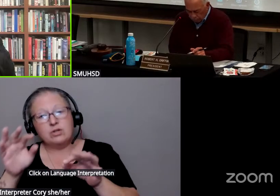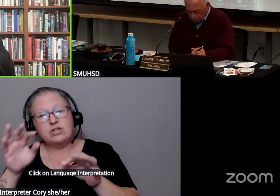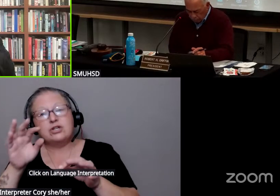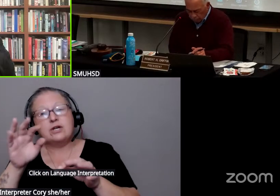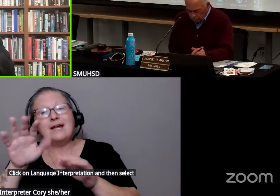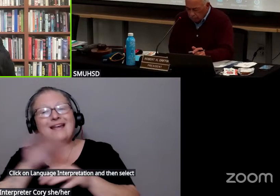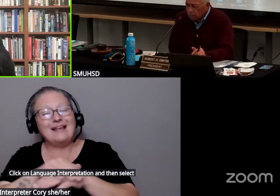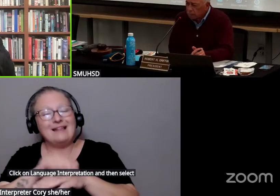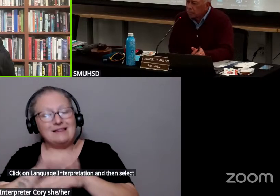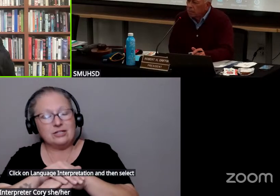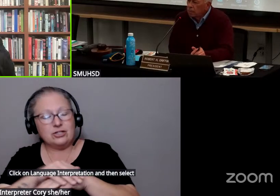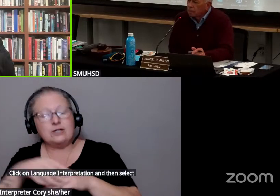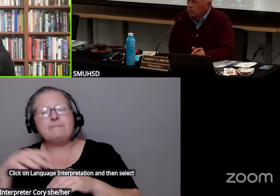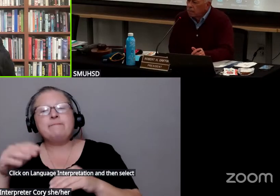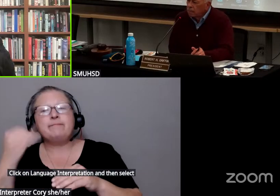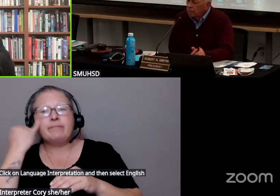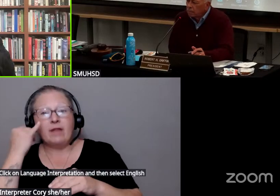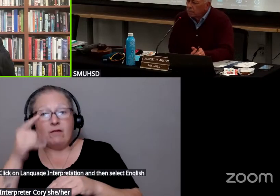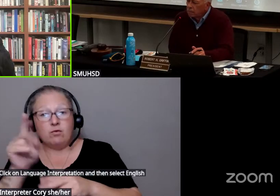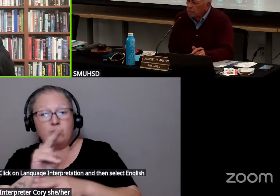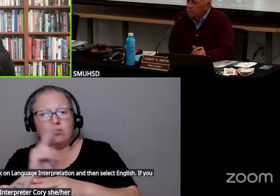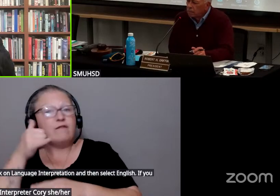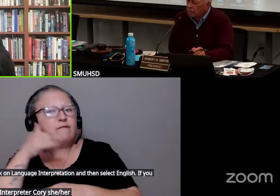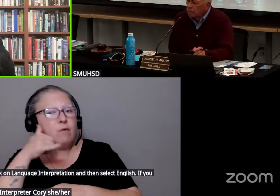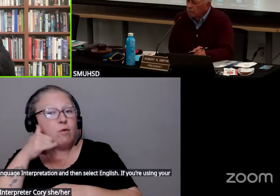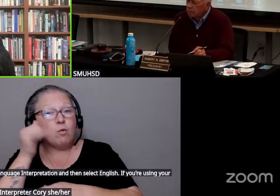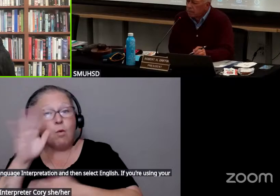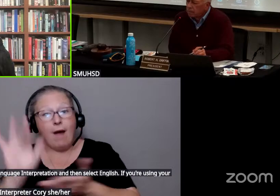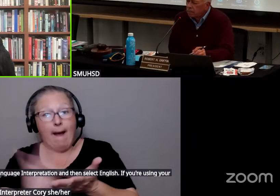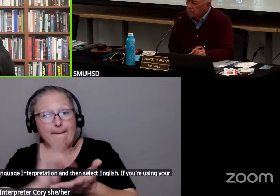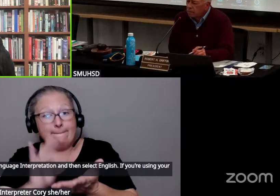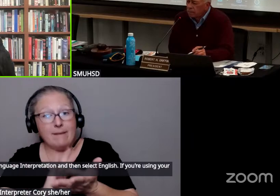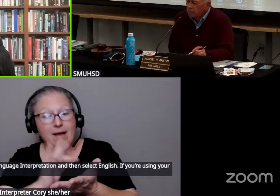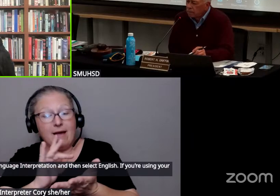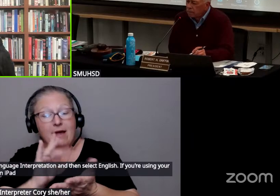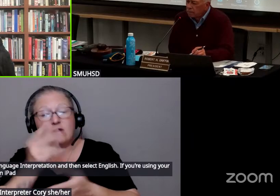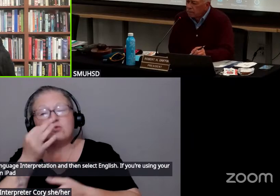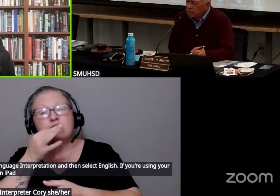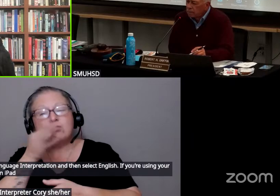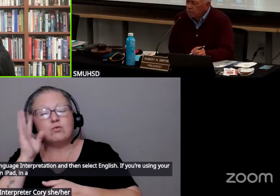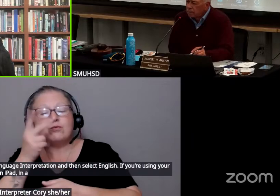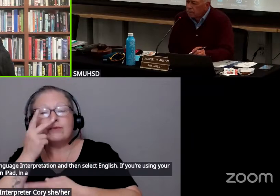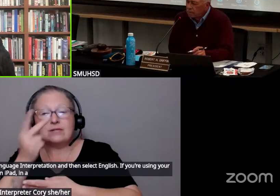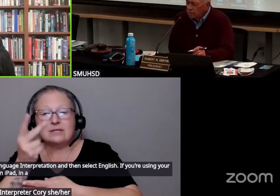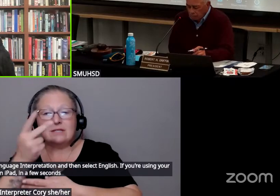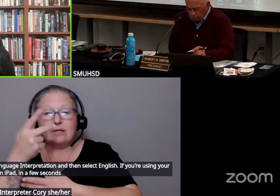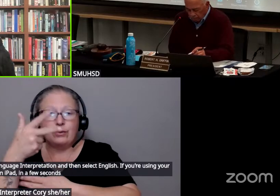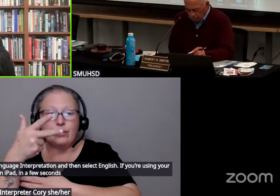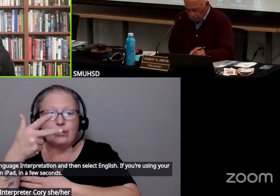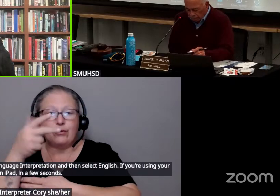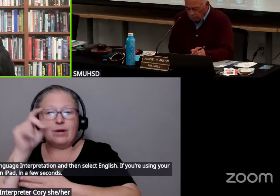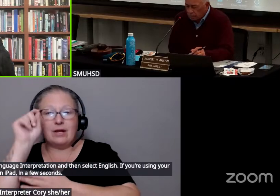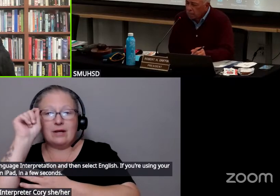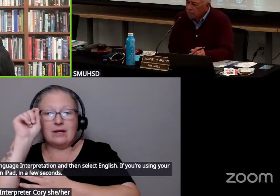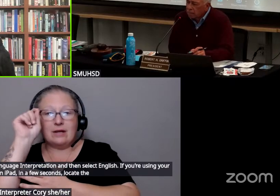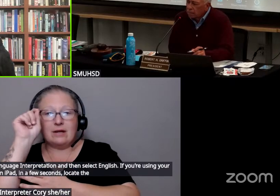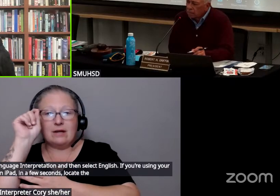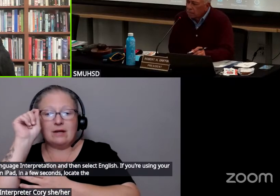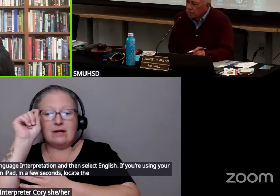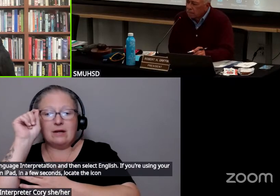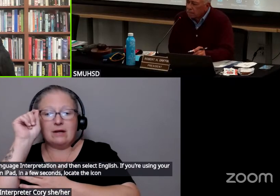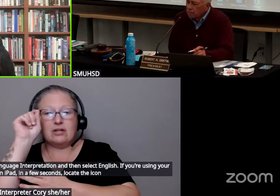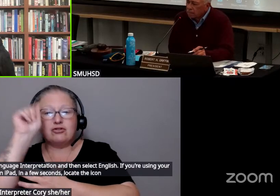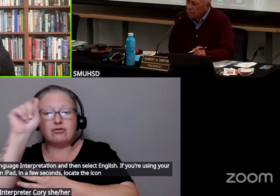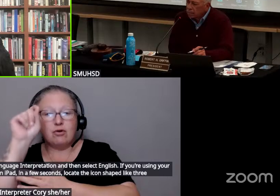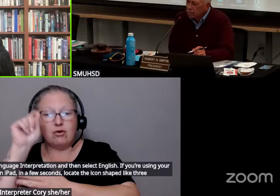select English. If you're using your phone or an iPad, in a few seconds, locate the icon shaped like three